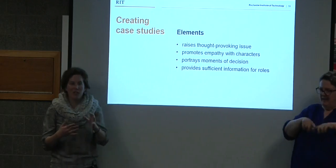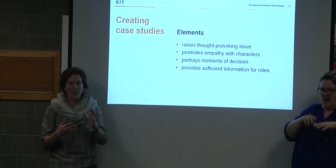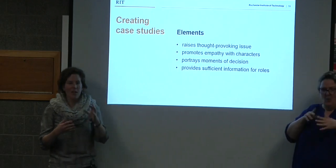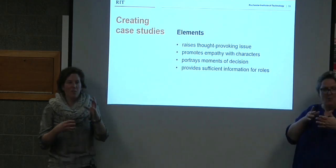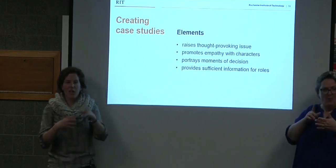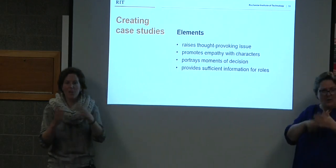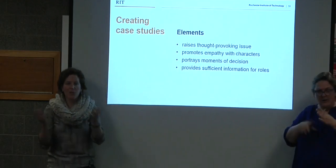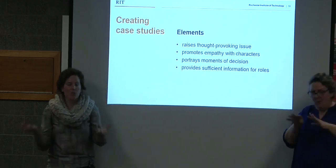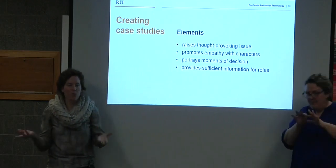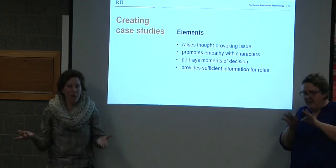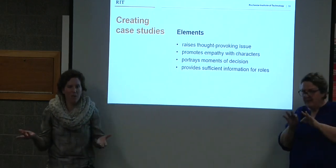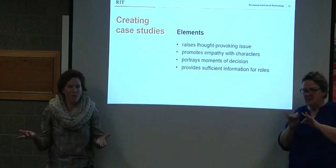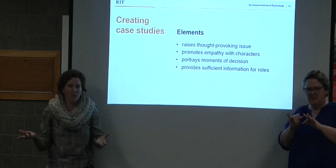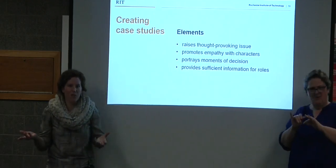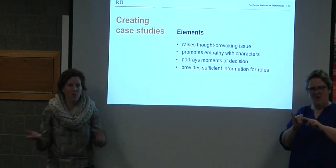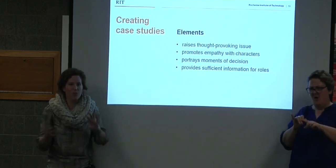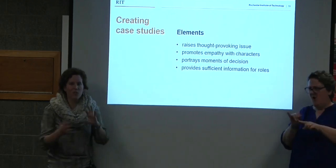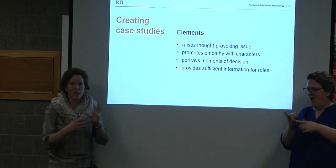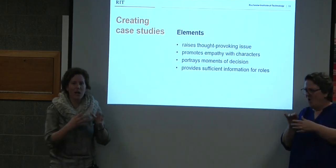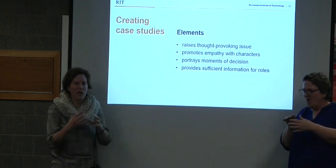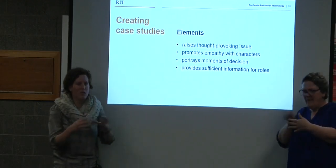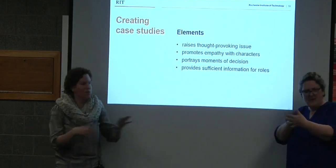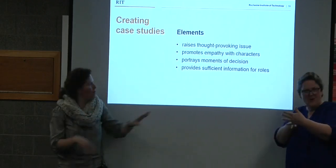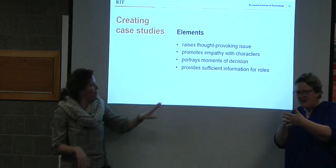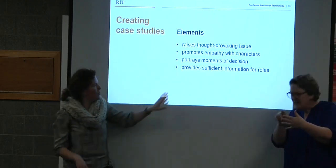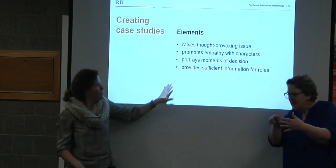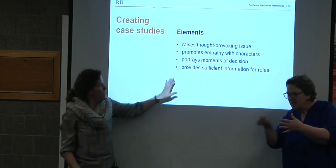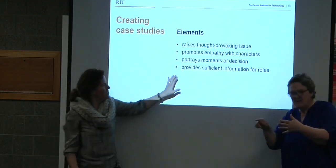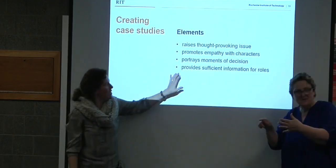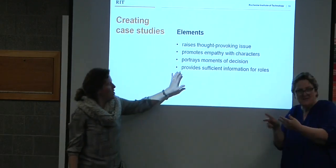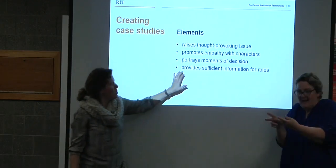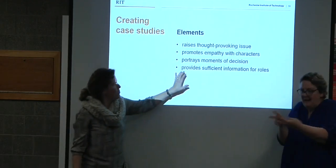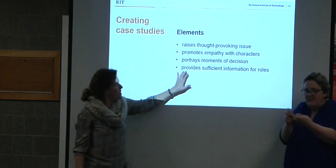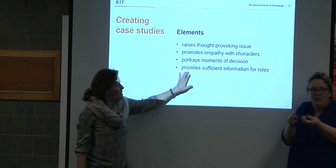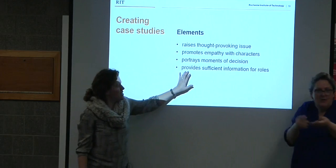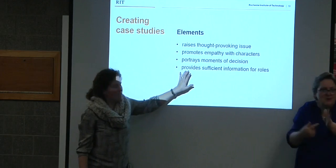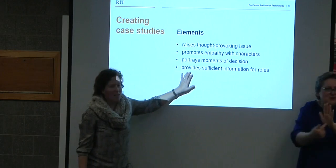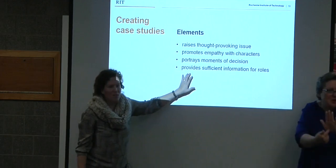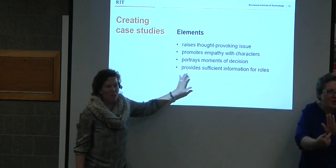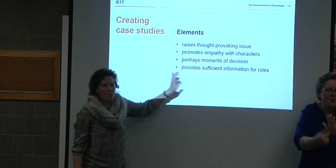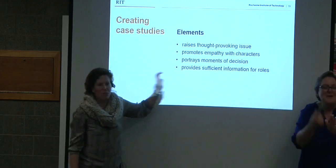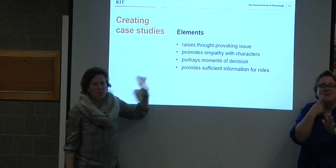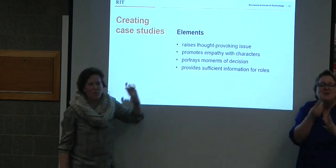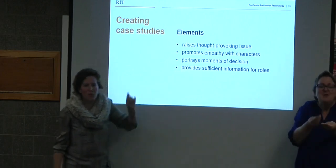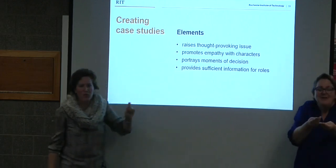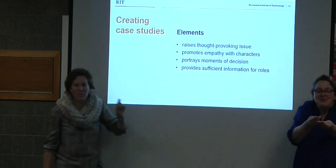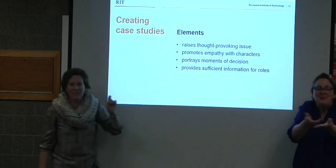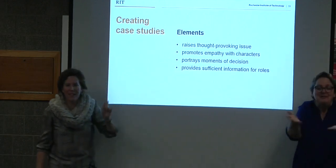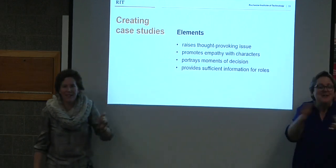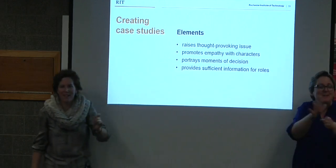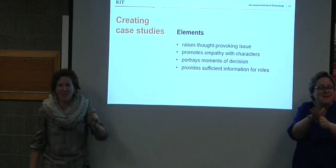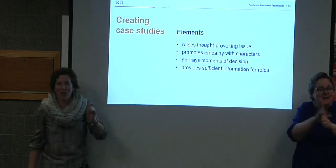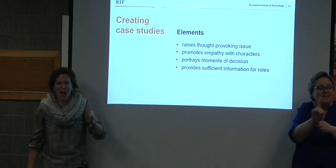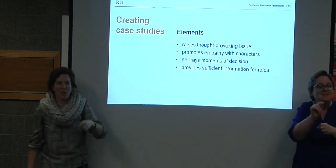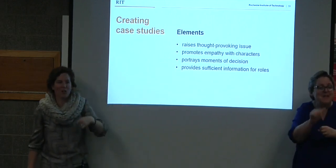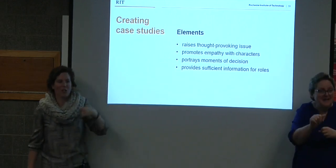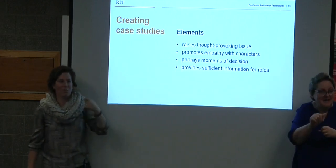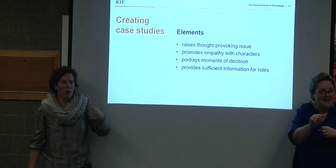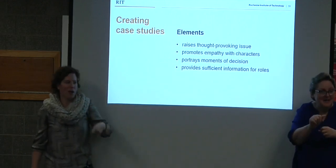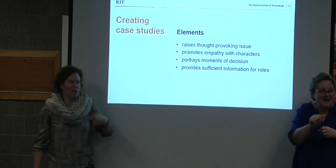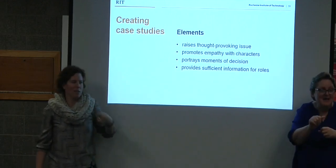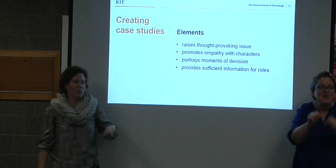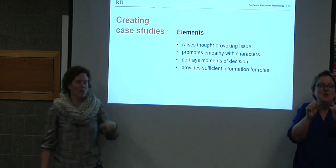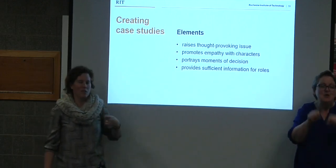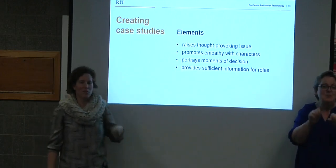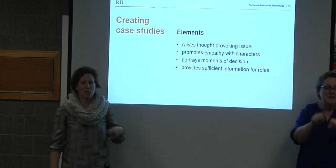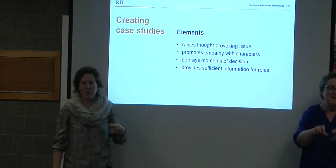there's actually tables from papers in there. There's different kinds of information because you need to give them sufficient data to